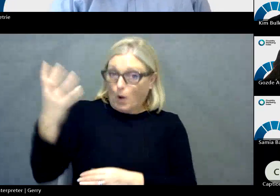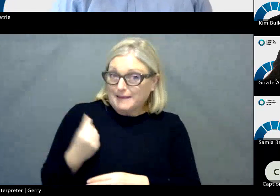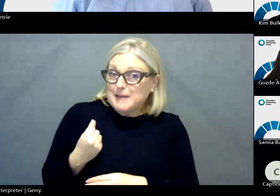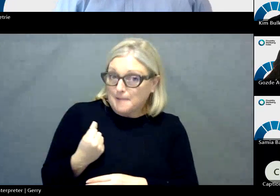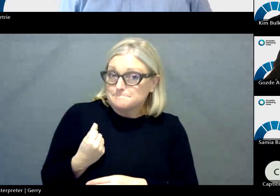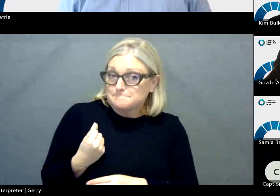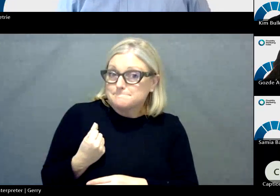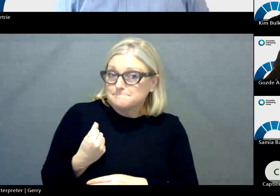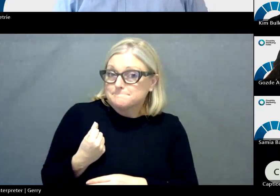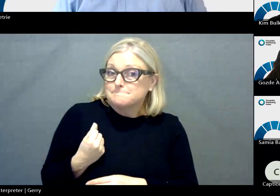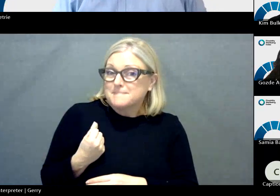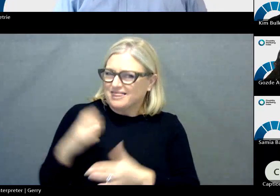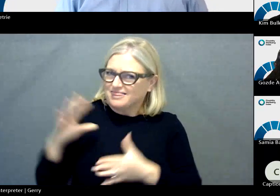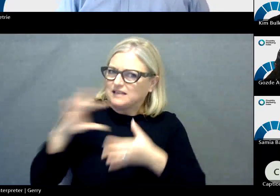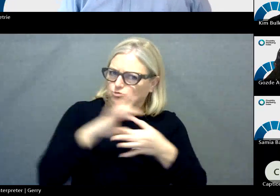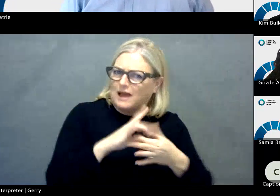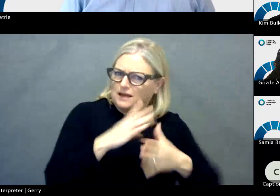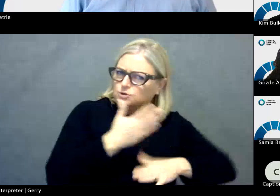in people's